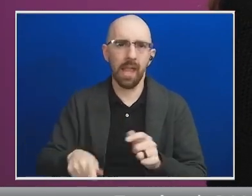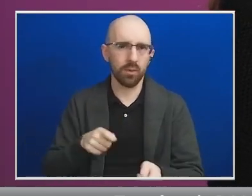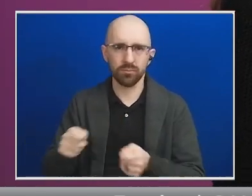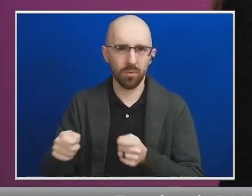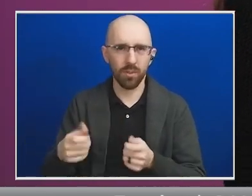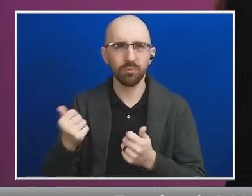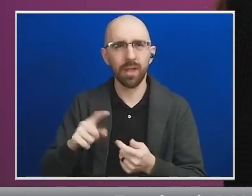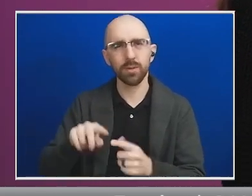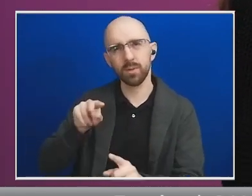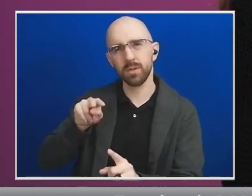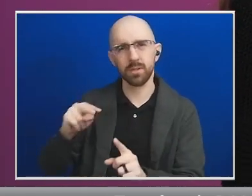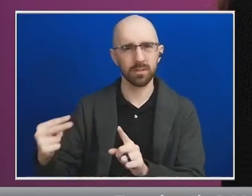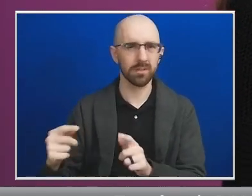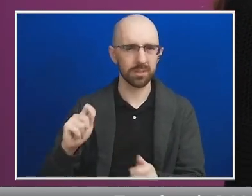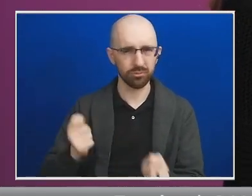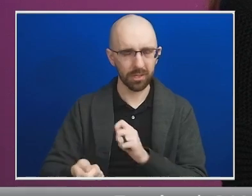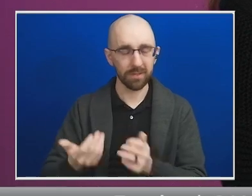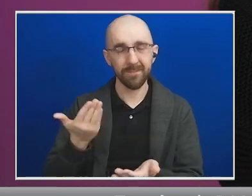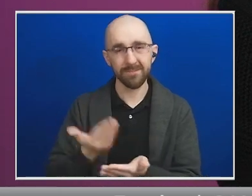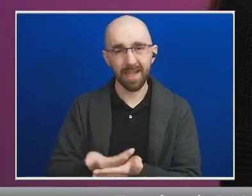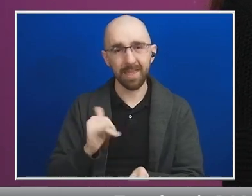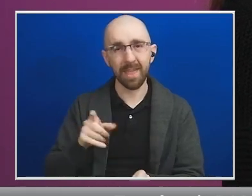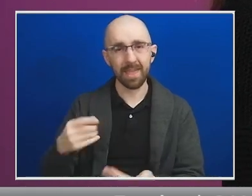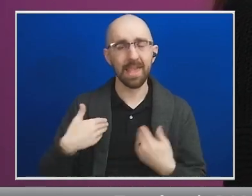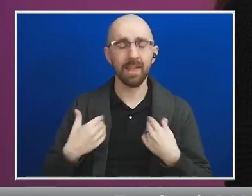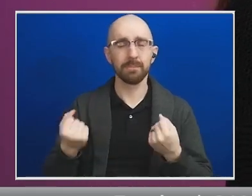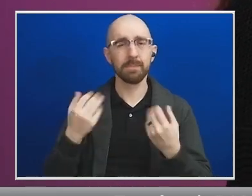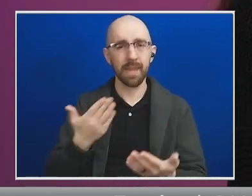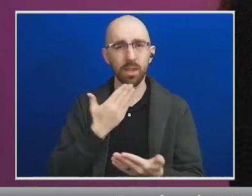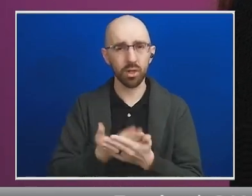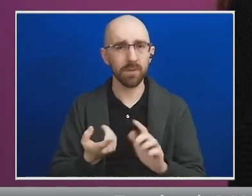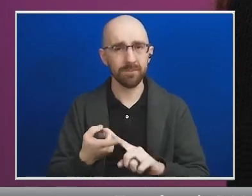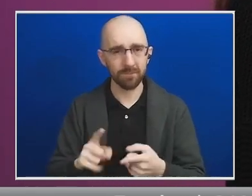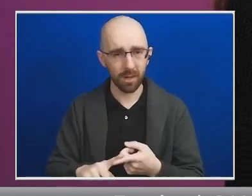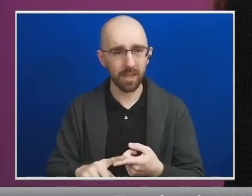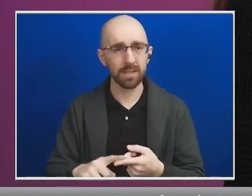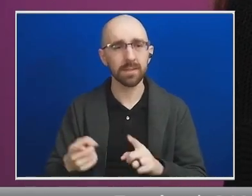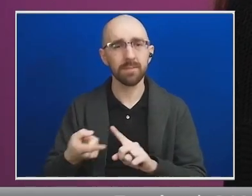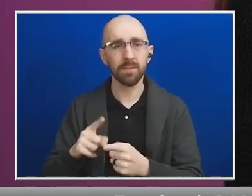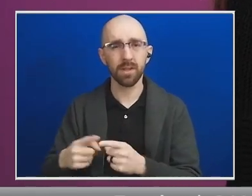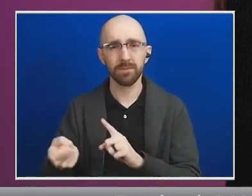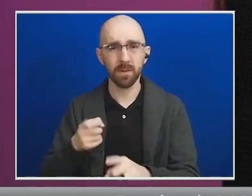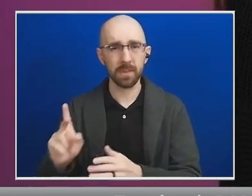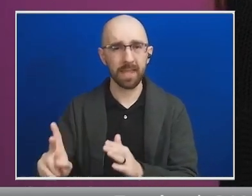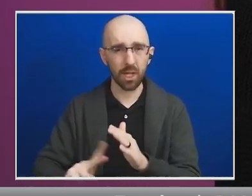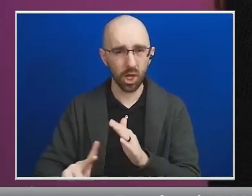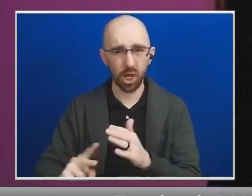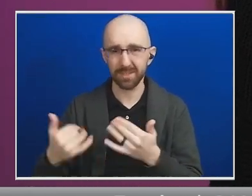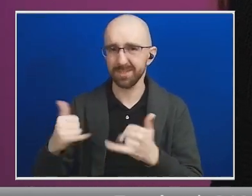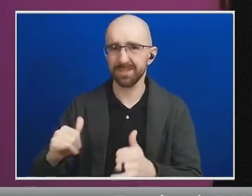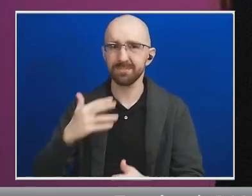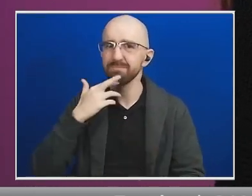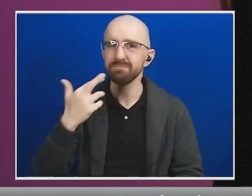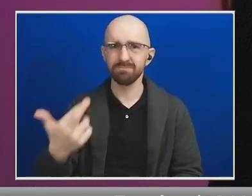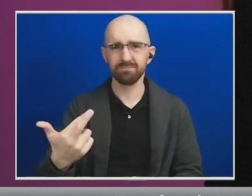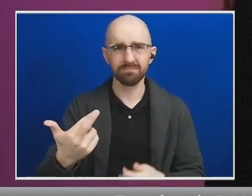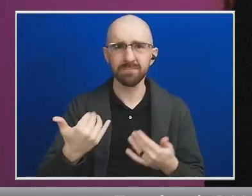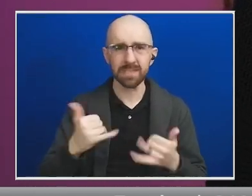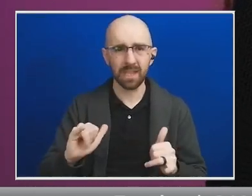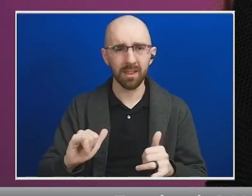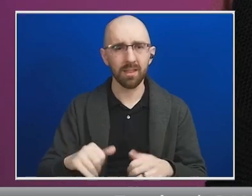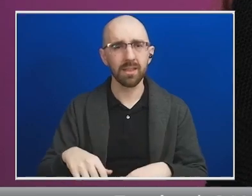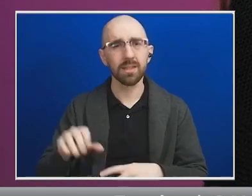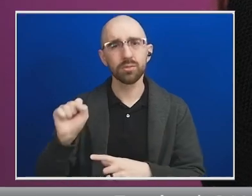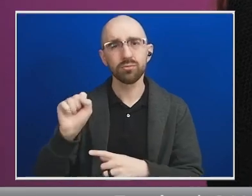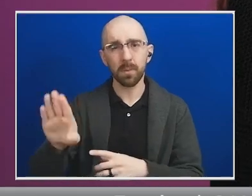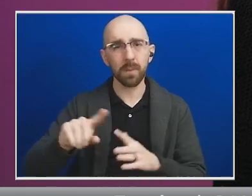that, he had so many great friends. Even the friends from kindergarten are still his best friends. Starting Shadow Buddies, we've met some